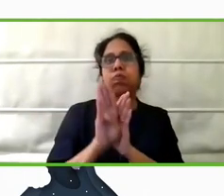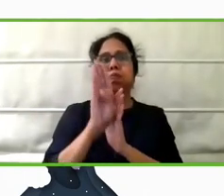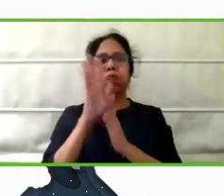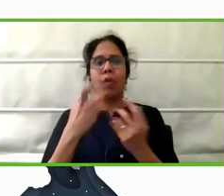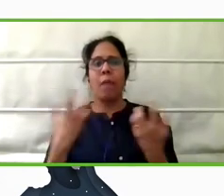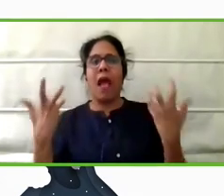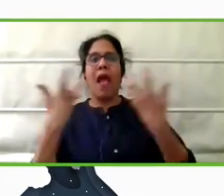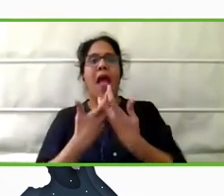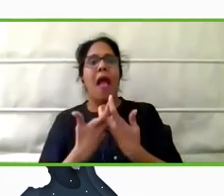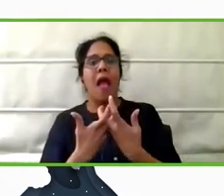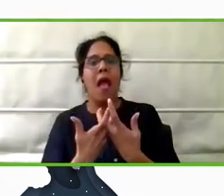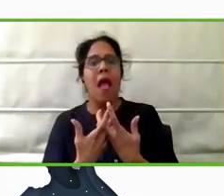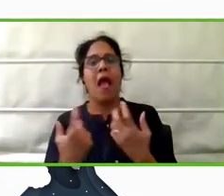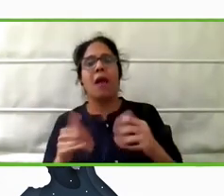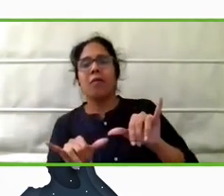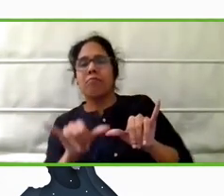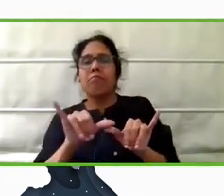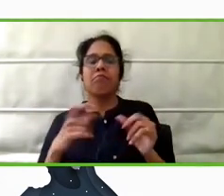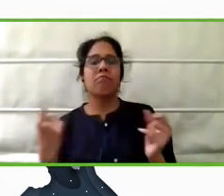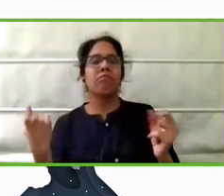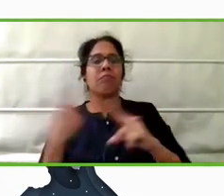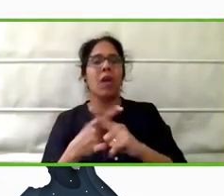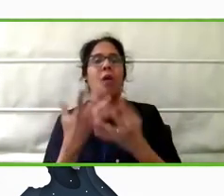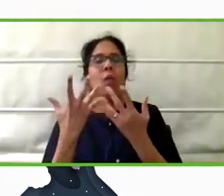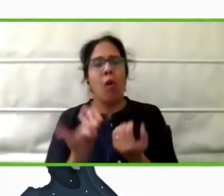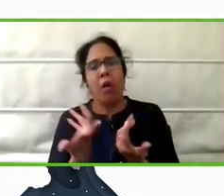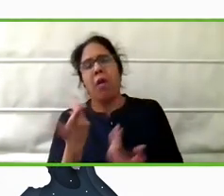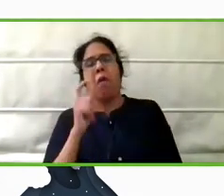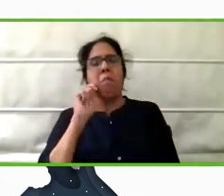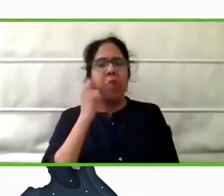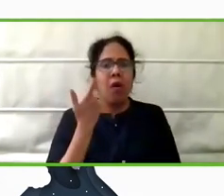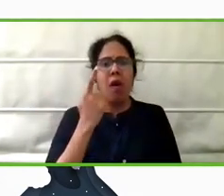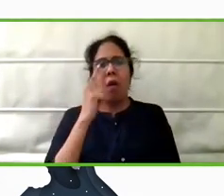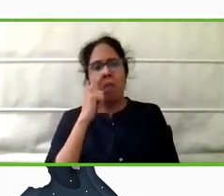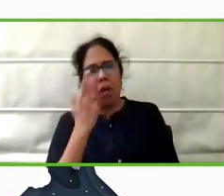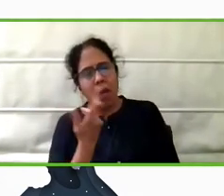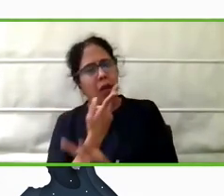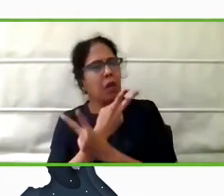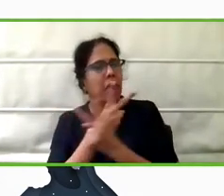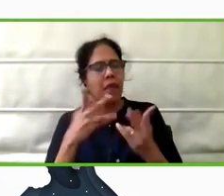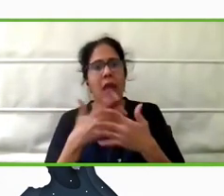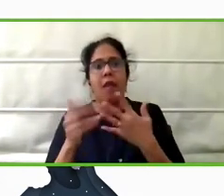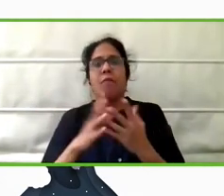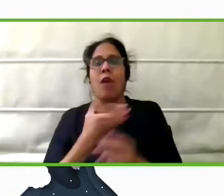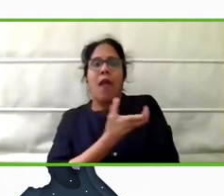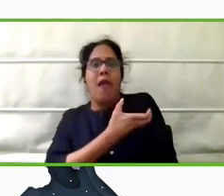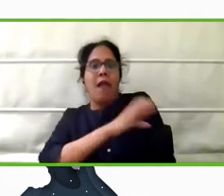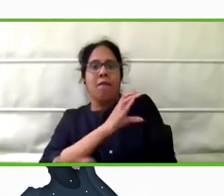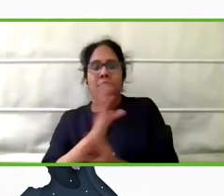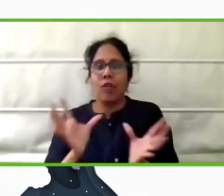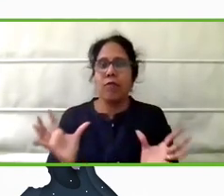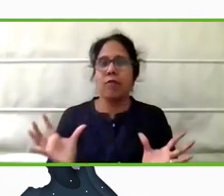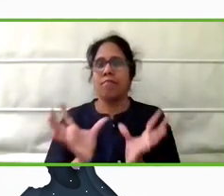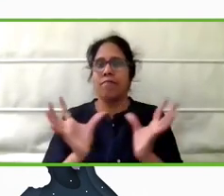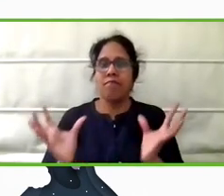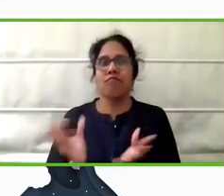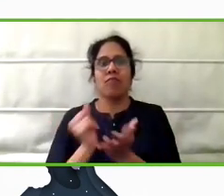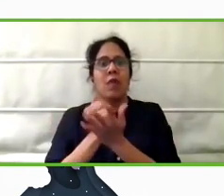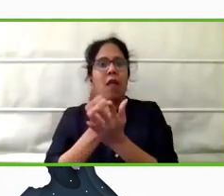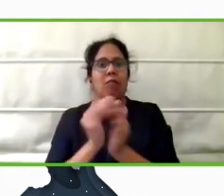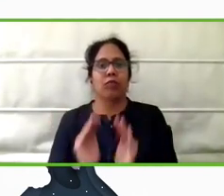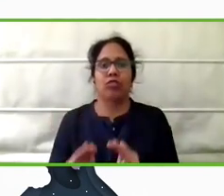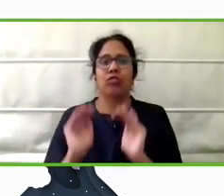so, whether it be in terms of gender or attracting people, enabling people with disabilities to work at Wipro,